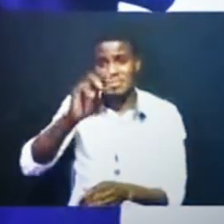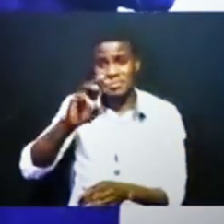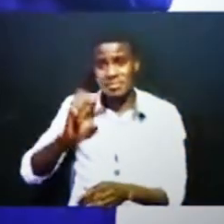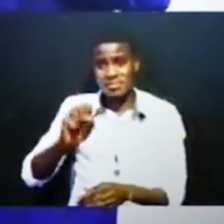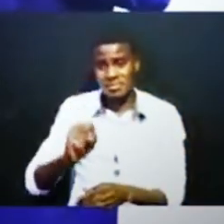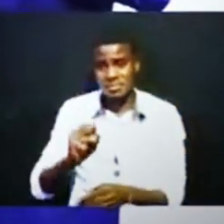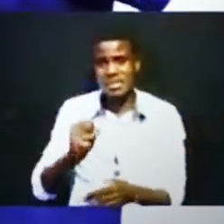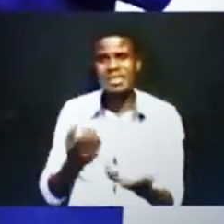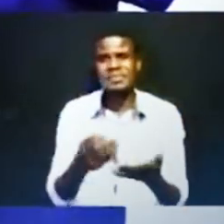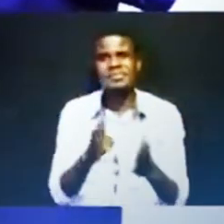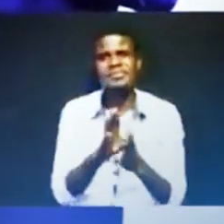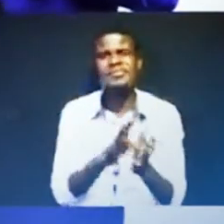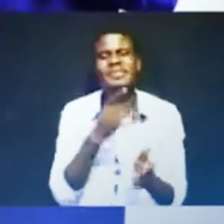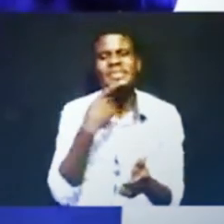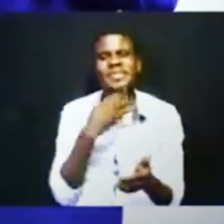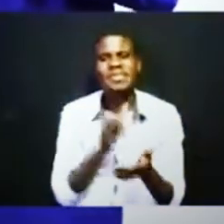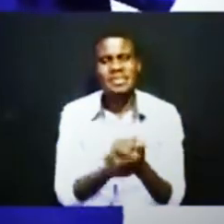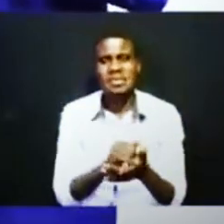flesh.